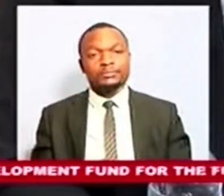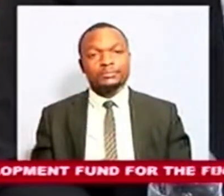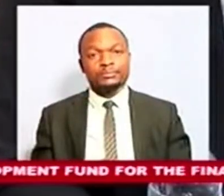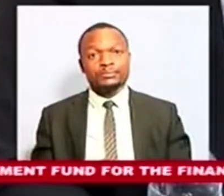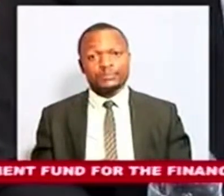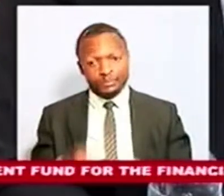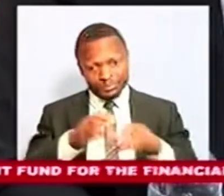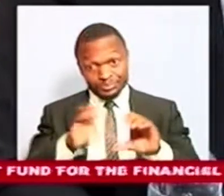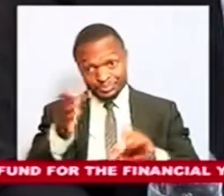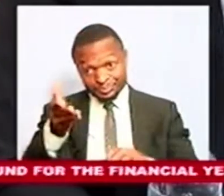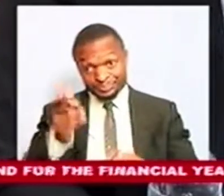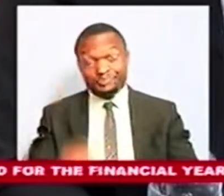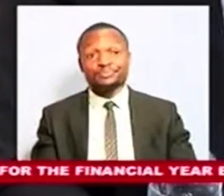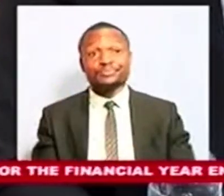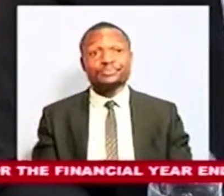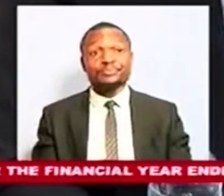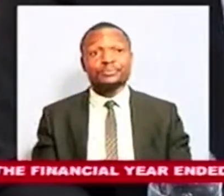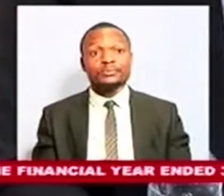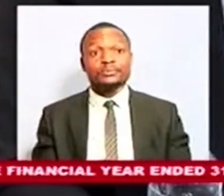You continue?